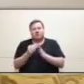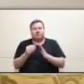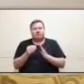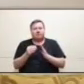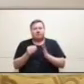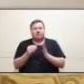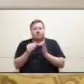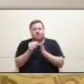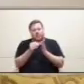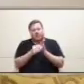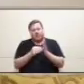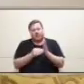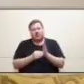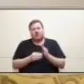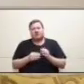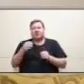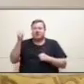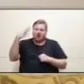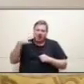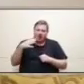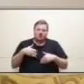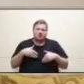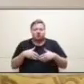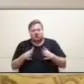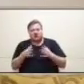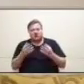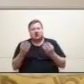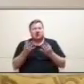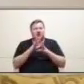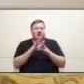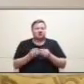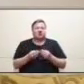get a timeline about the lights and the streets and all of those things?